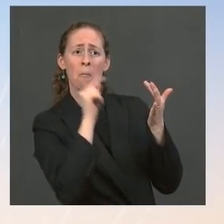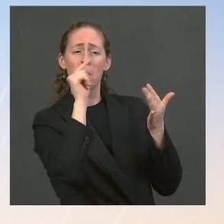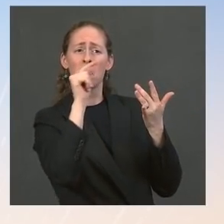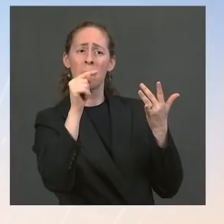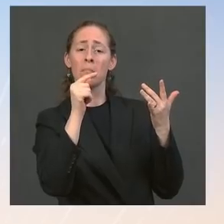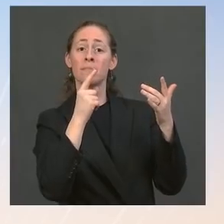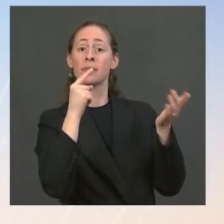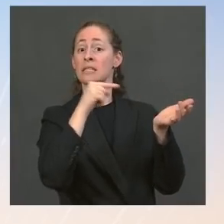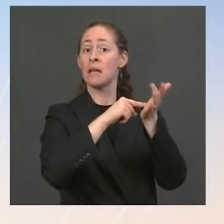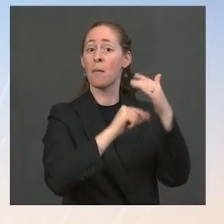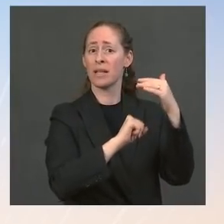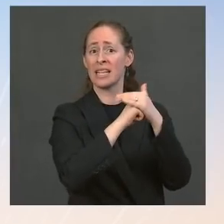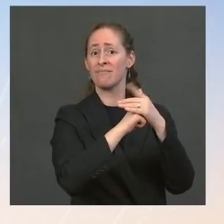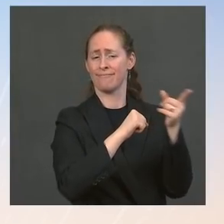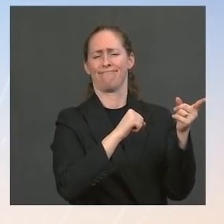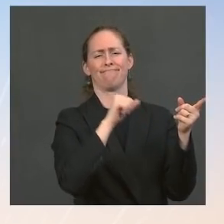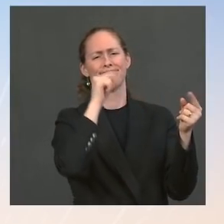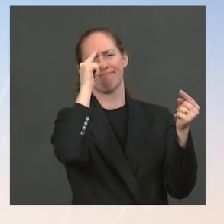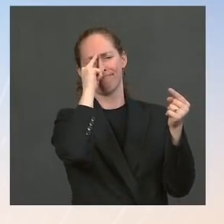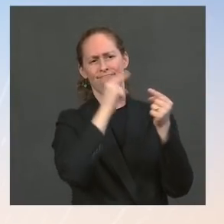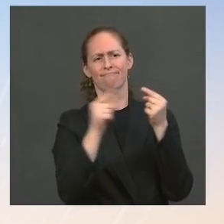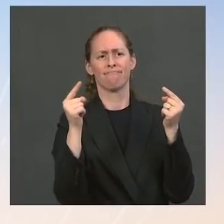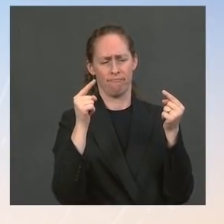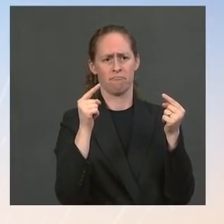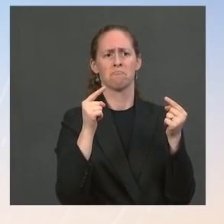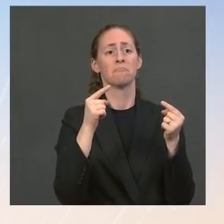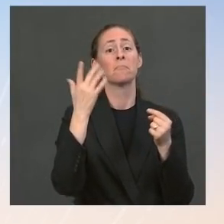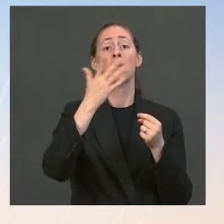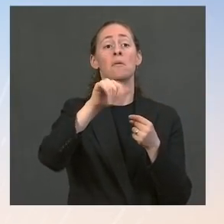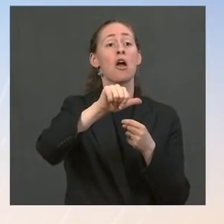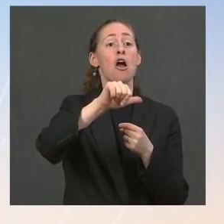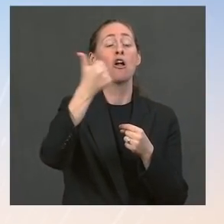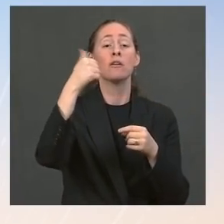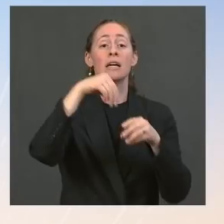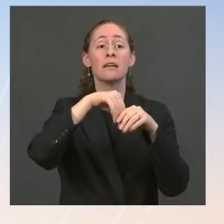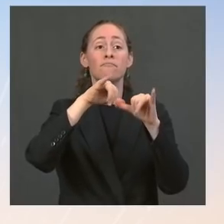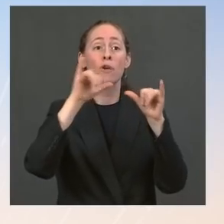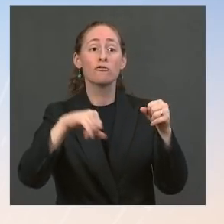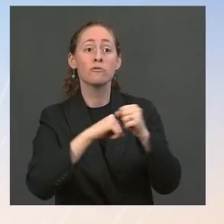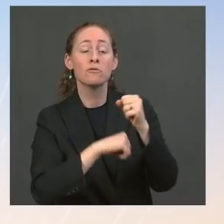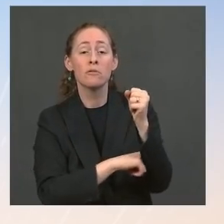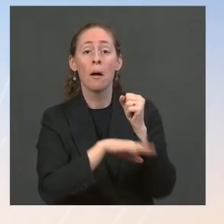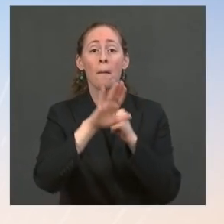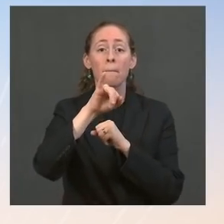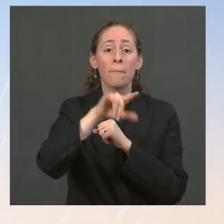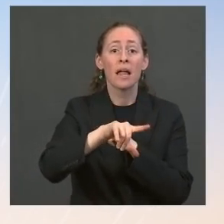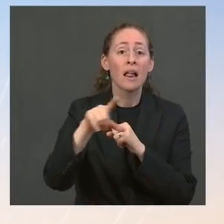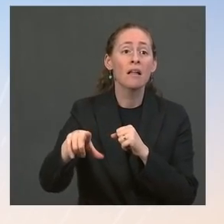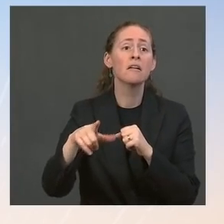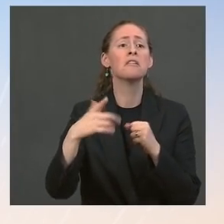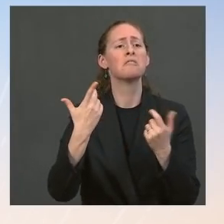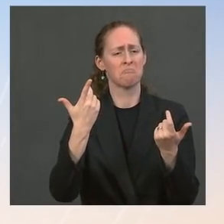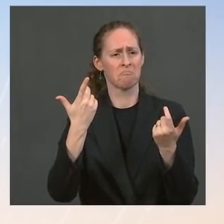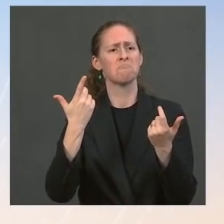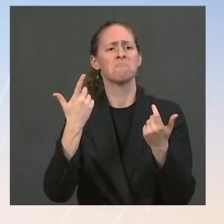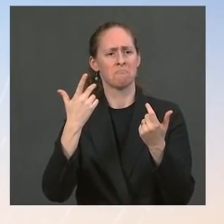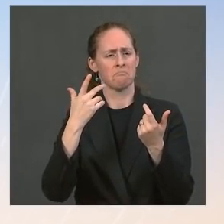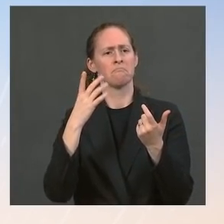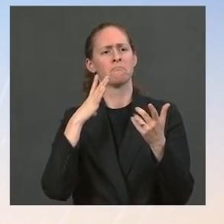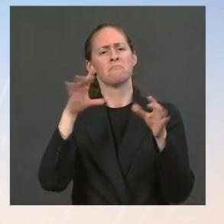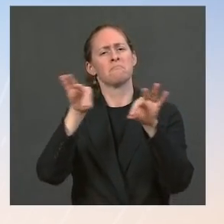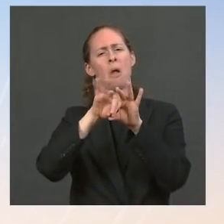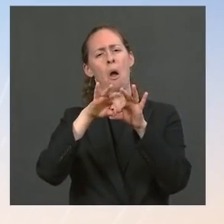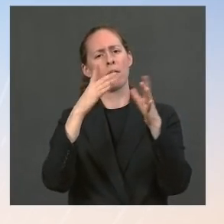they do on infrastructure and the importance of rebuilding our roads, our railways, and our bridges. And it's important to maintain lines of communication